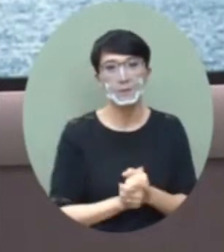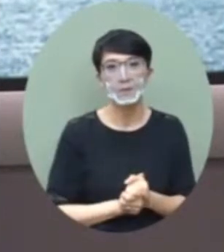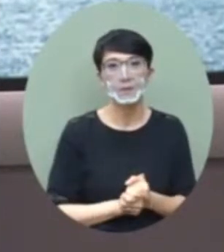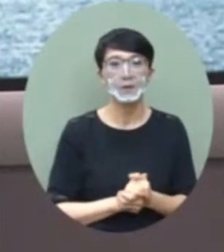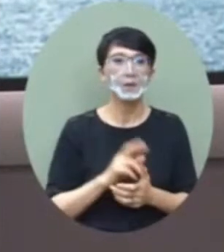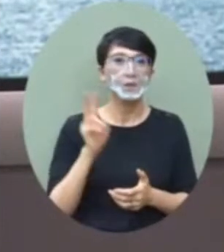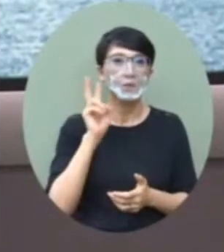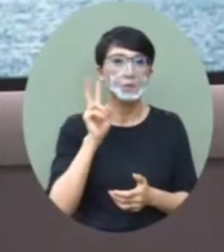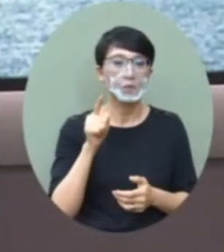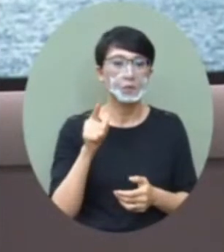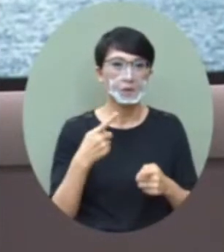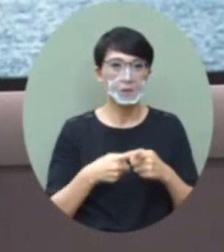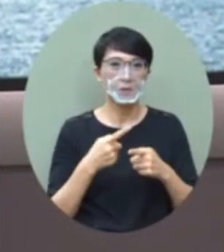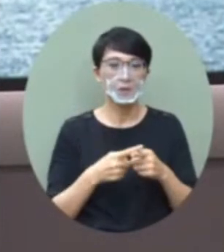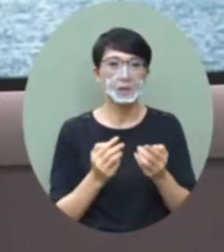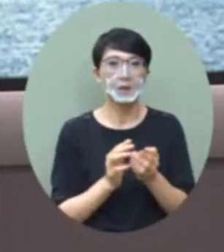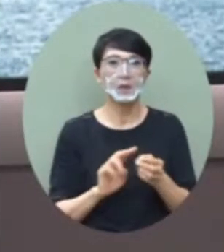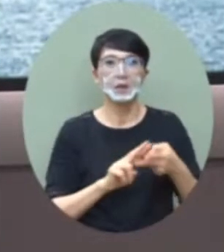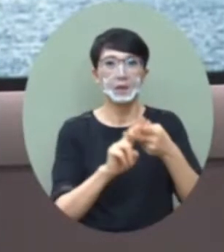more manpower.